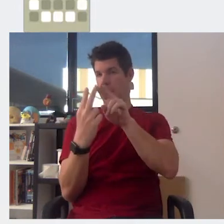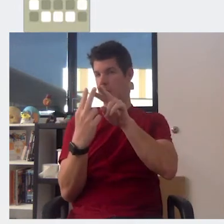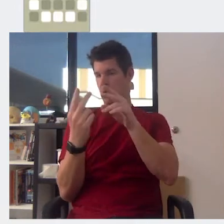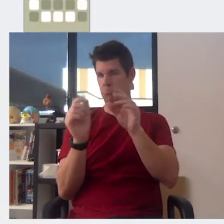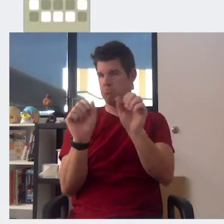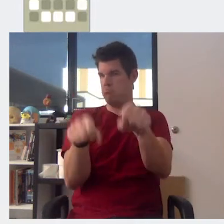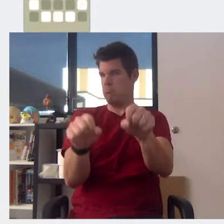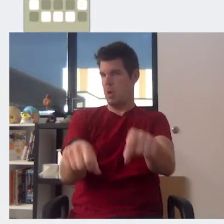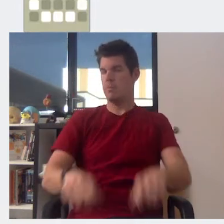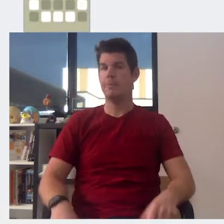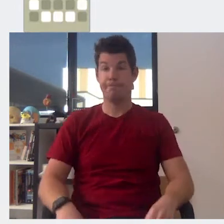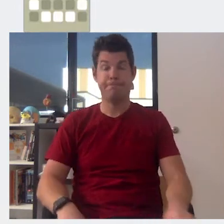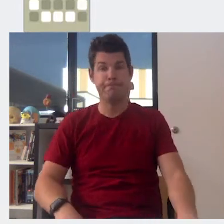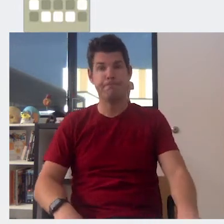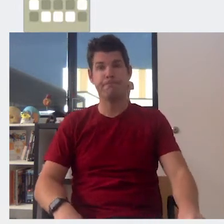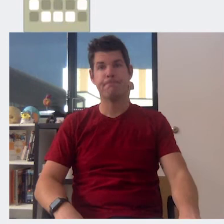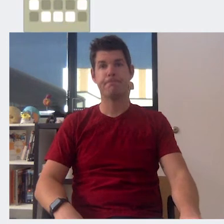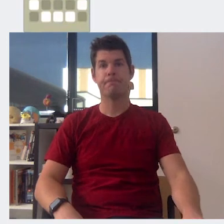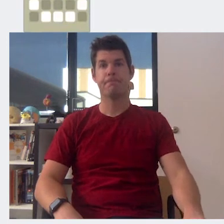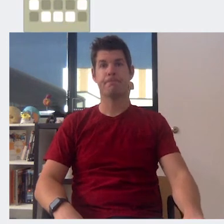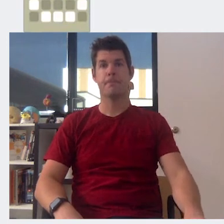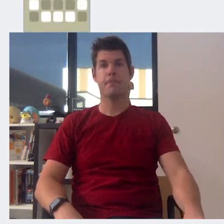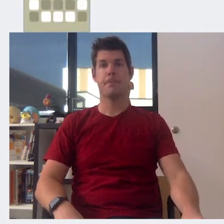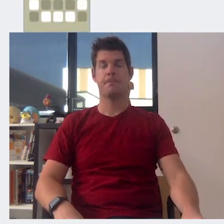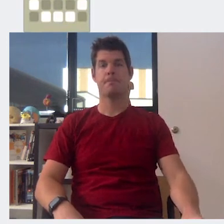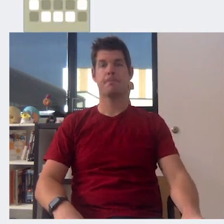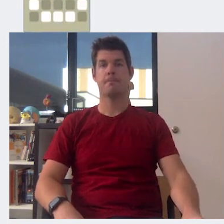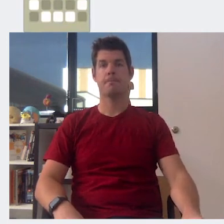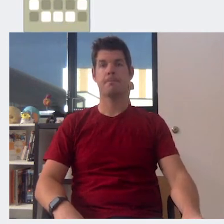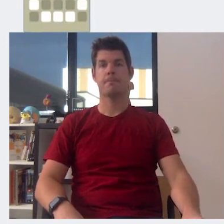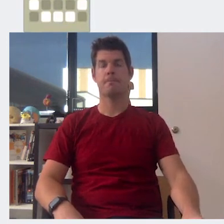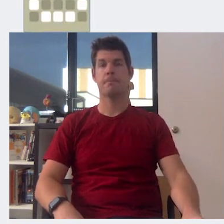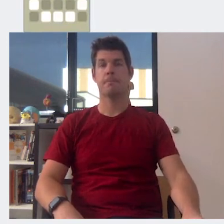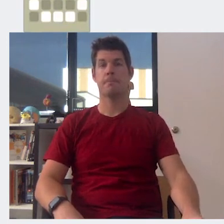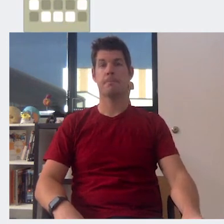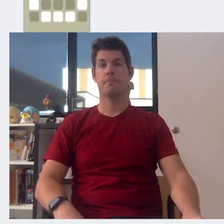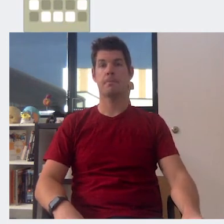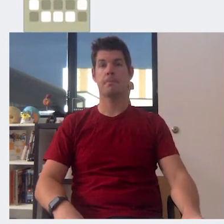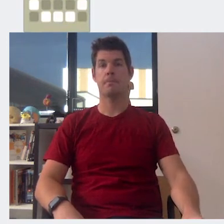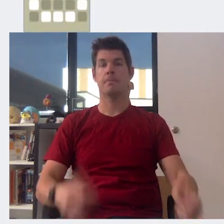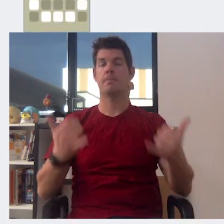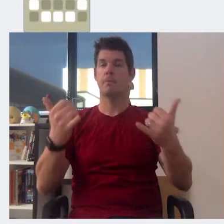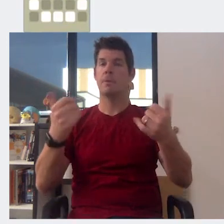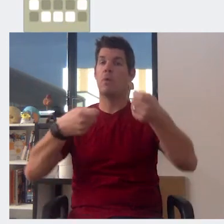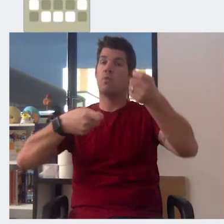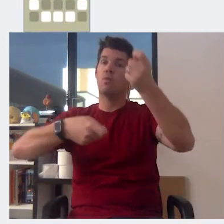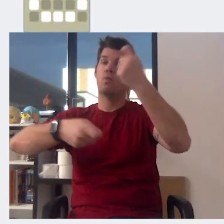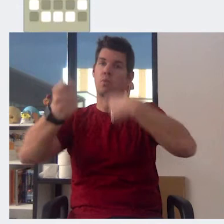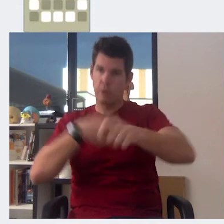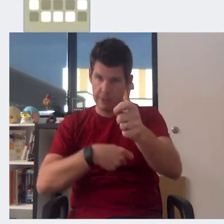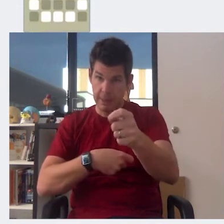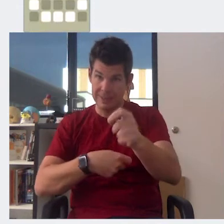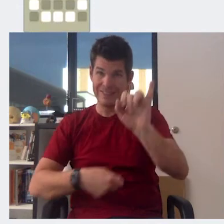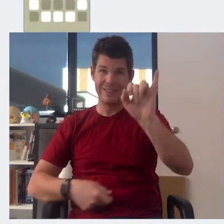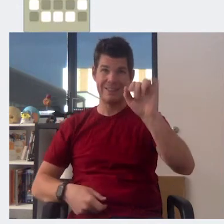want to get rid of stuff, drag it to the left, or right click and delete. I'm going to replace those two inputs, on